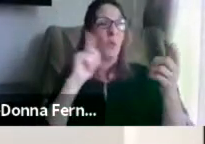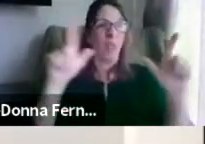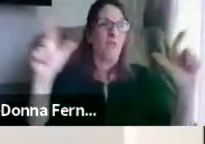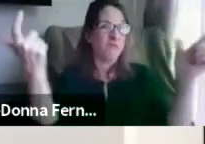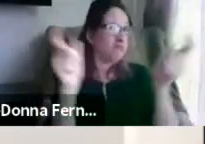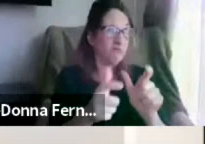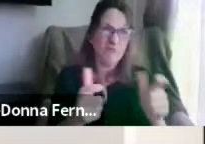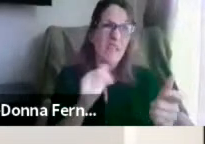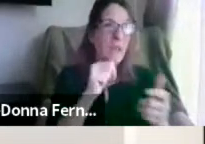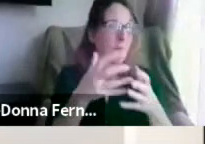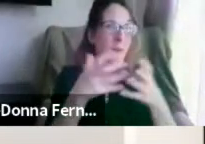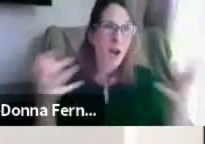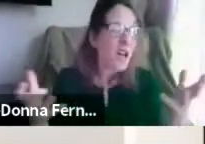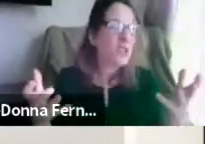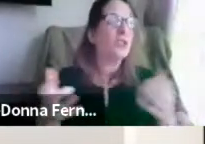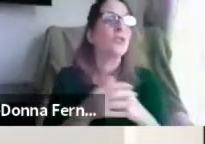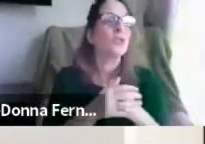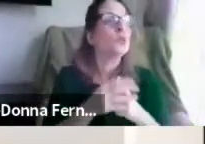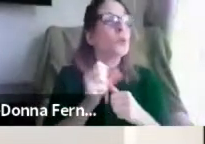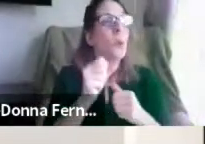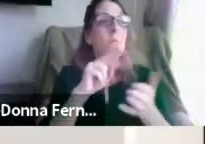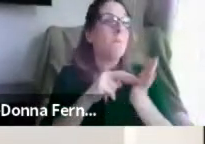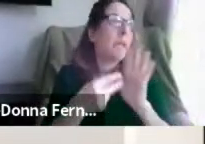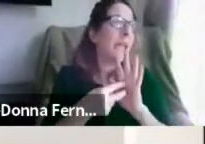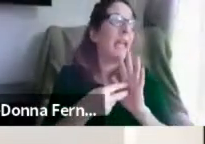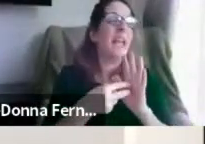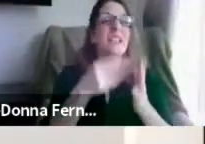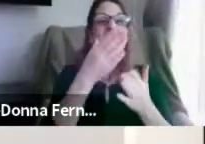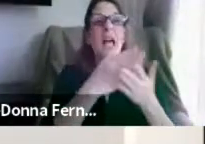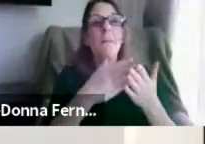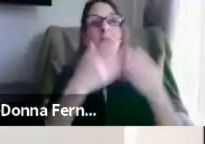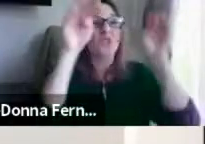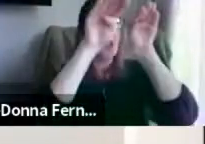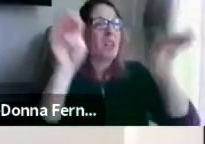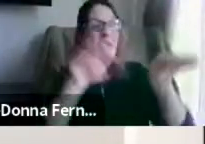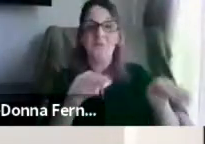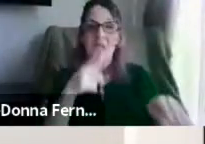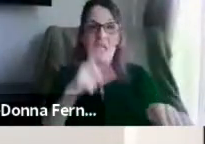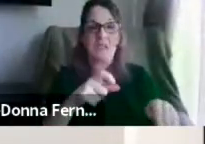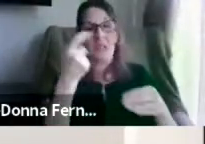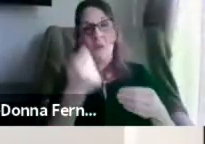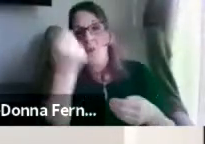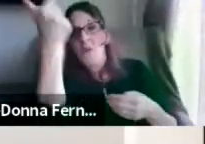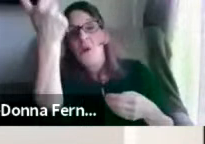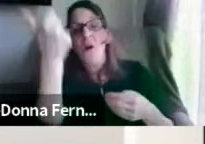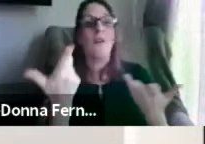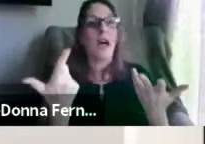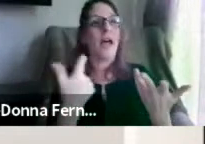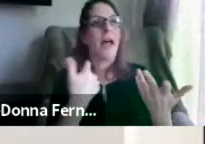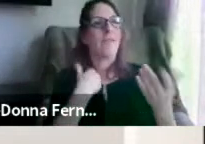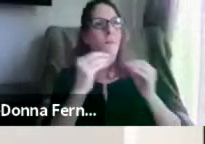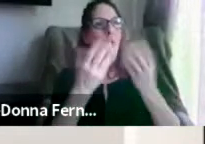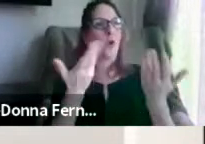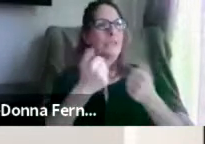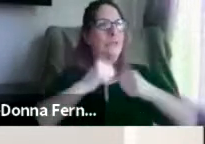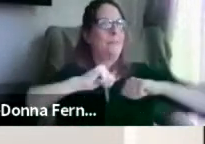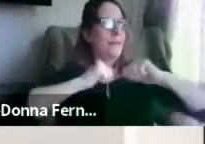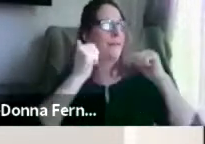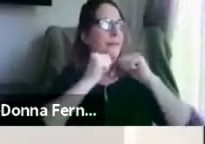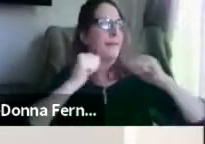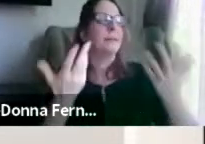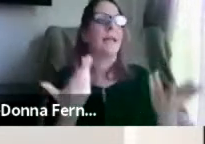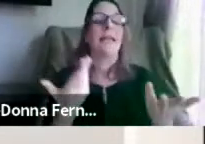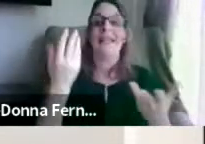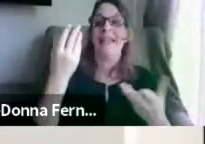supply chain. That means you might be able to remove some of those shelves and actually have a little bit more space. If you're in